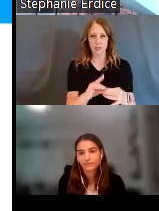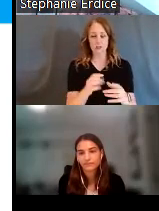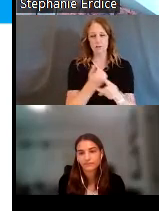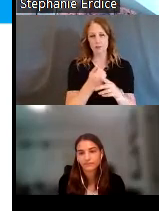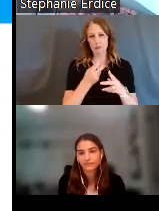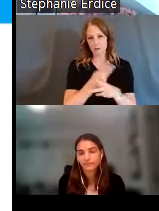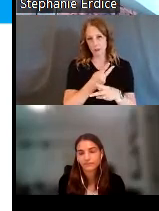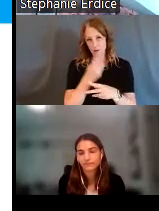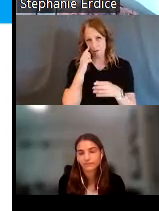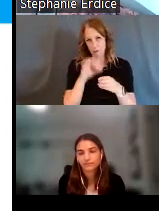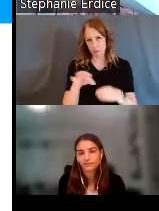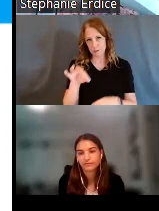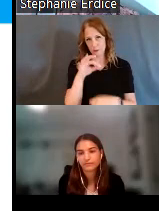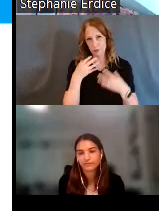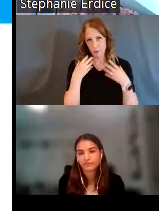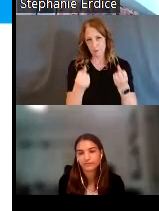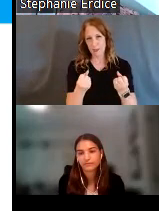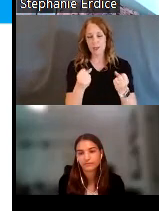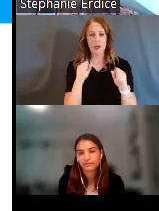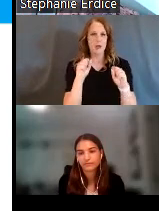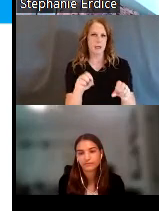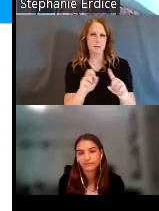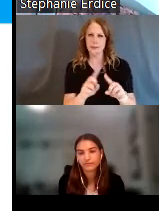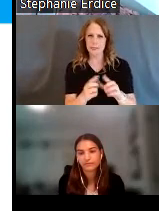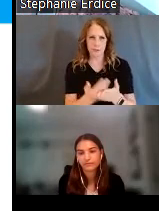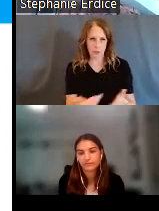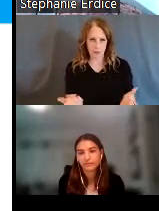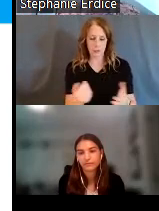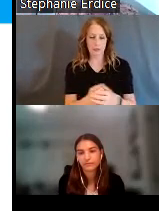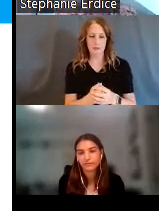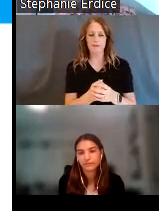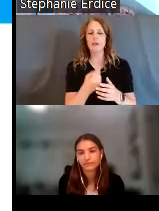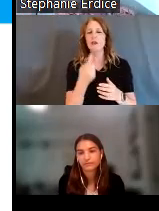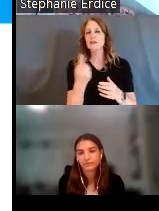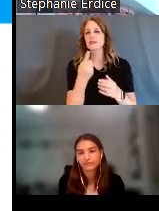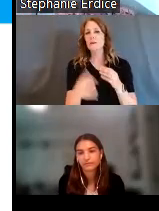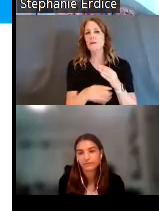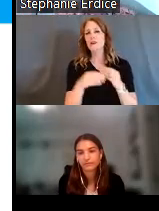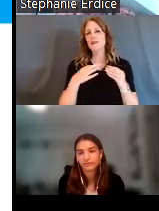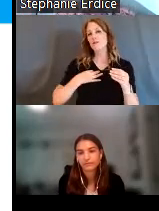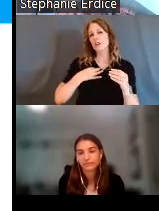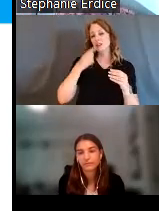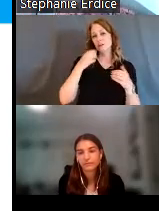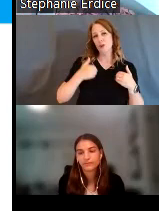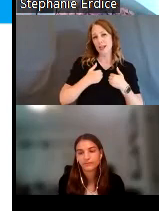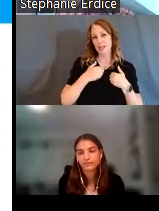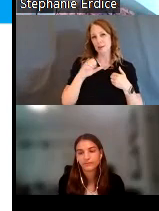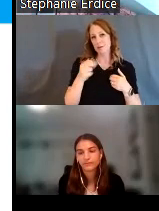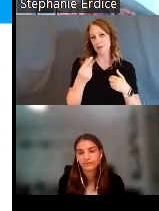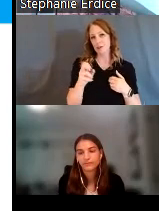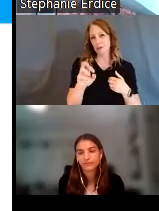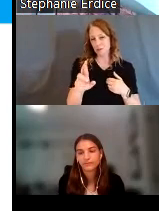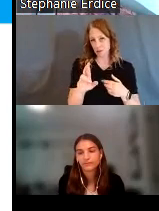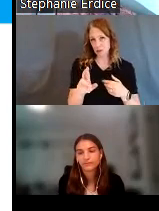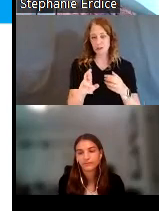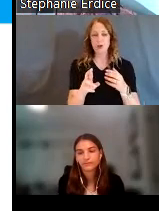spiritual well-being. And this could be many, many things. Someone put in volunteering for an animal shelter. So taking